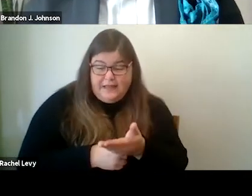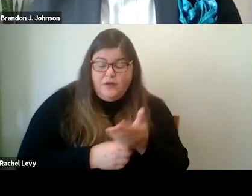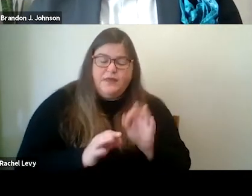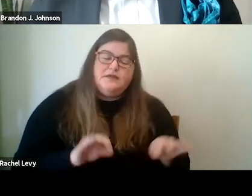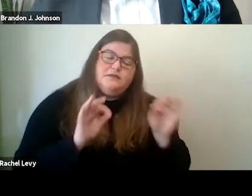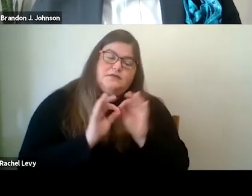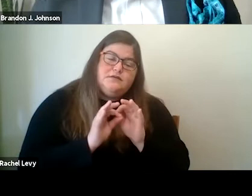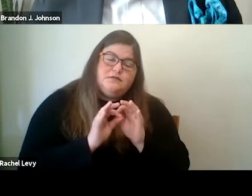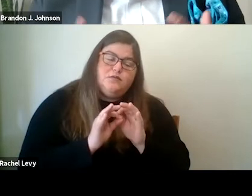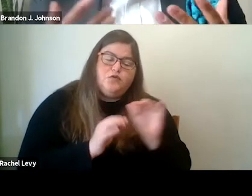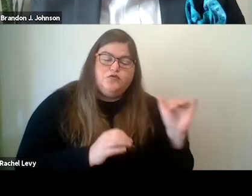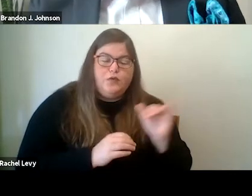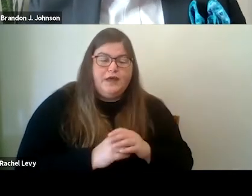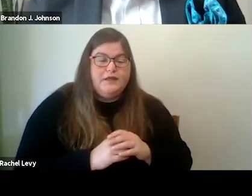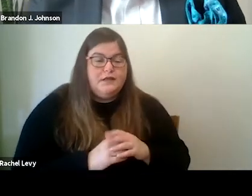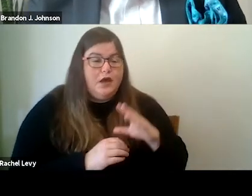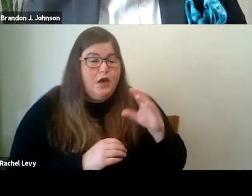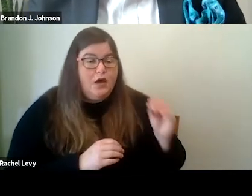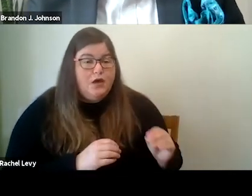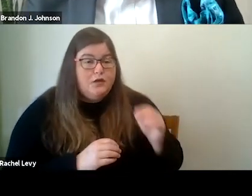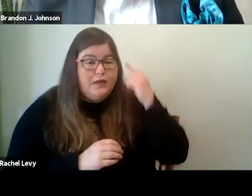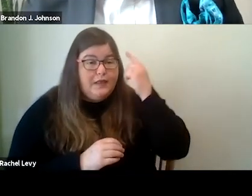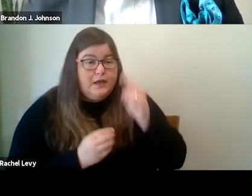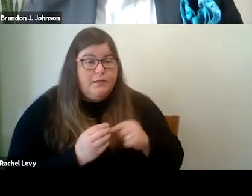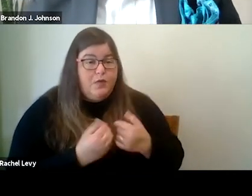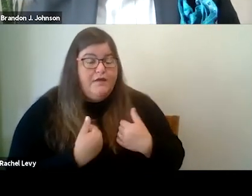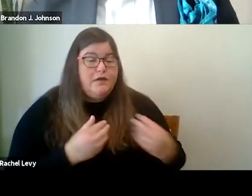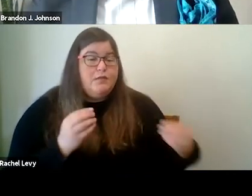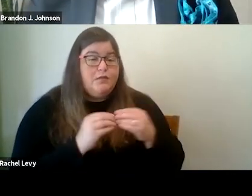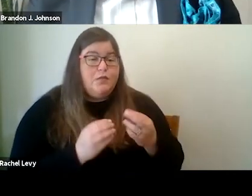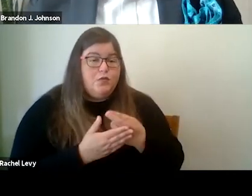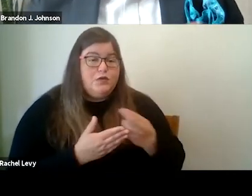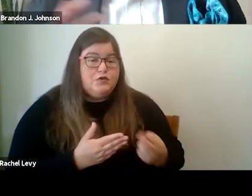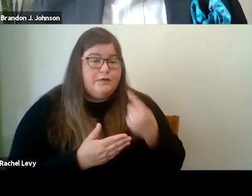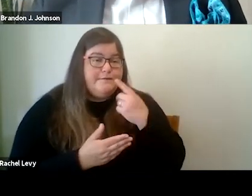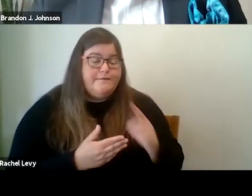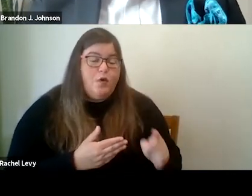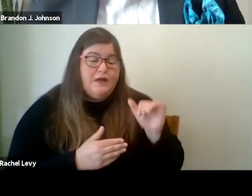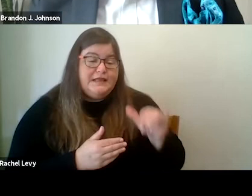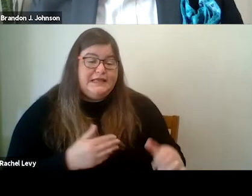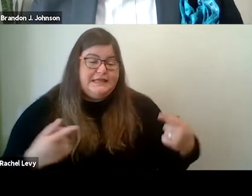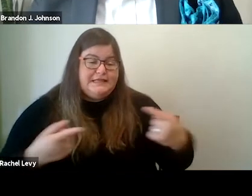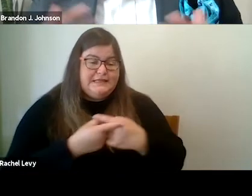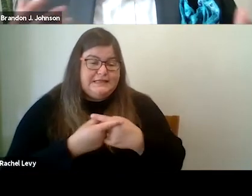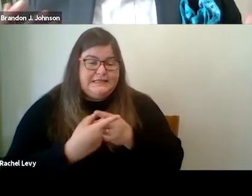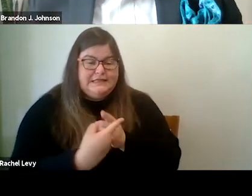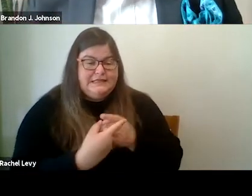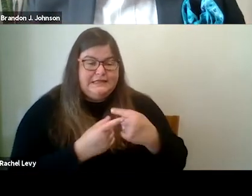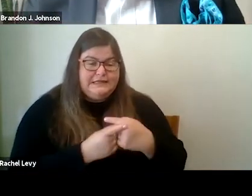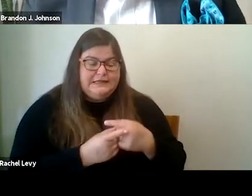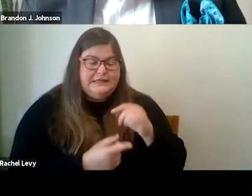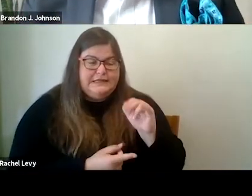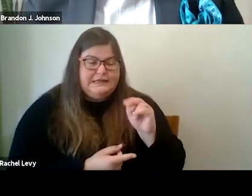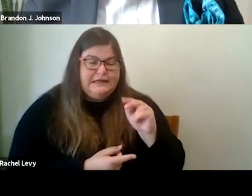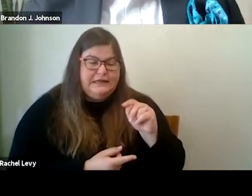well. And also, as we think about having additional resources for this intersectionality. So, not